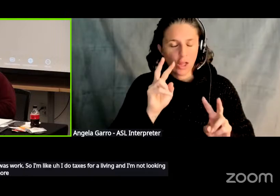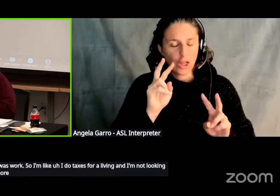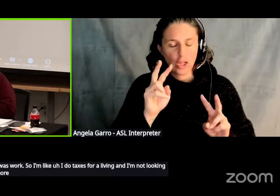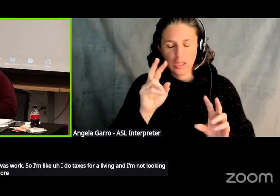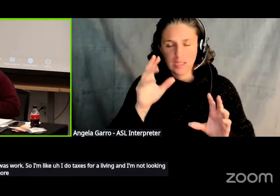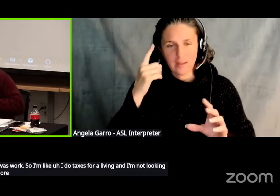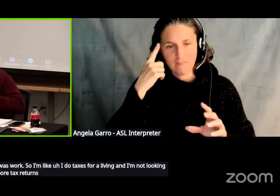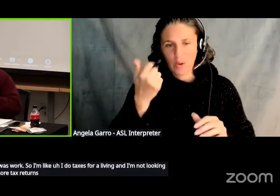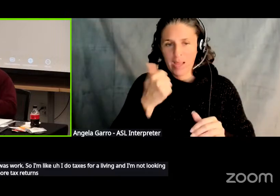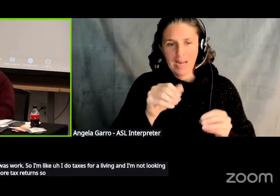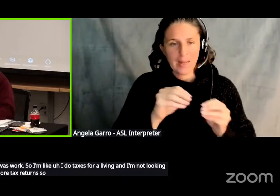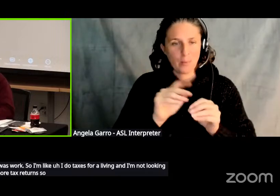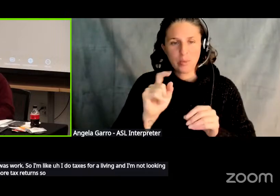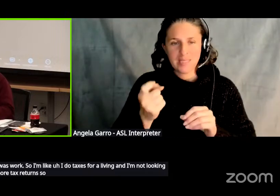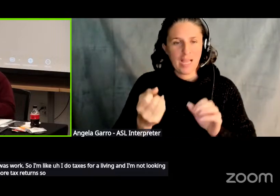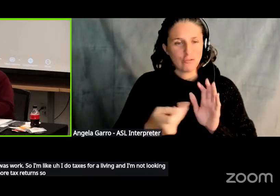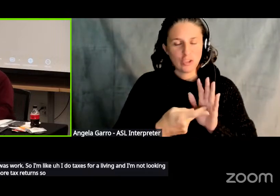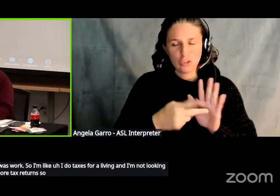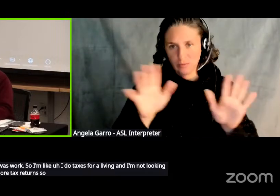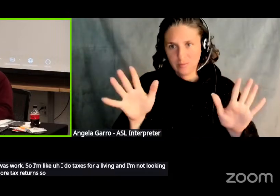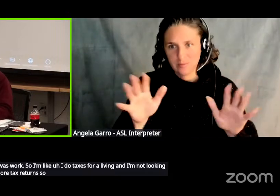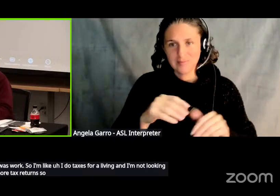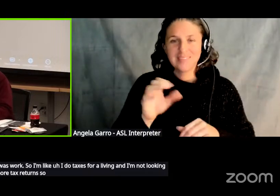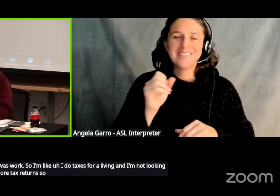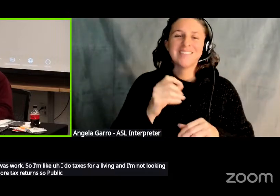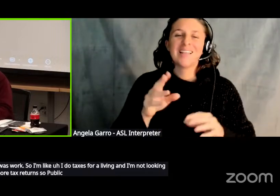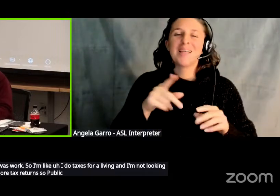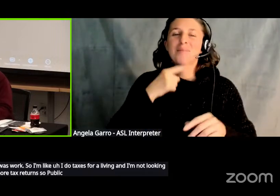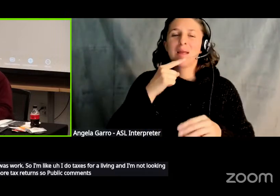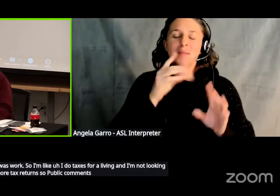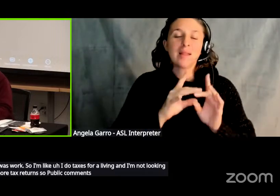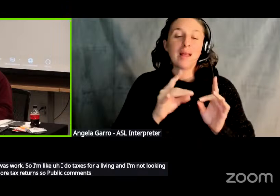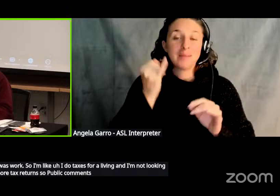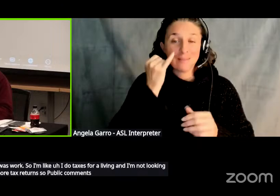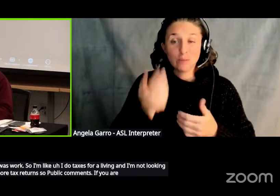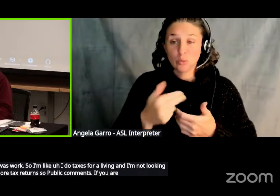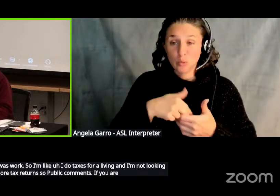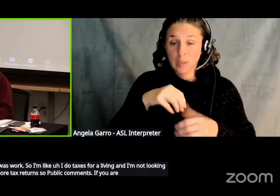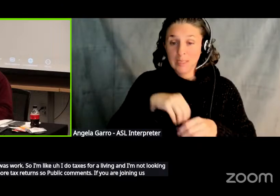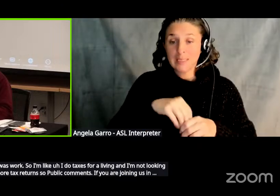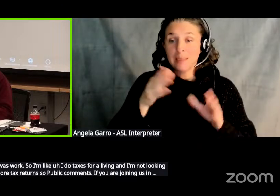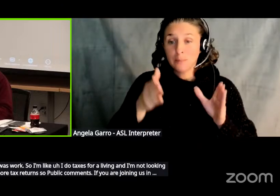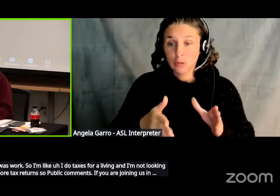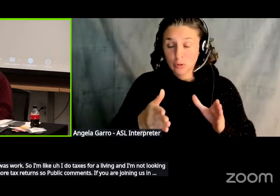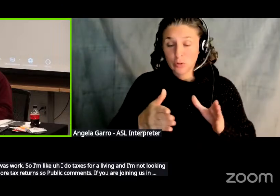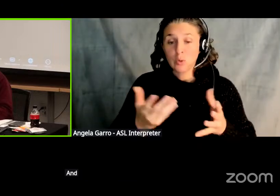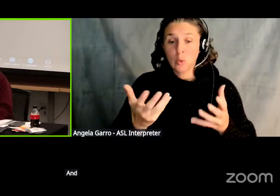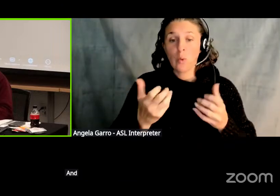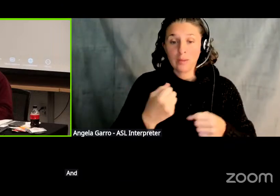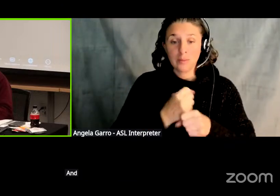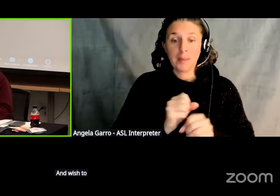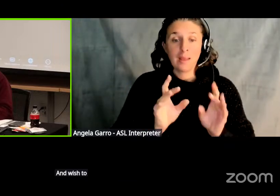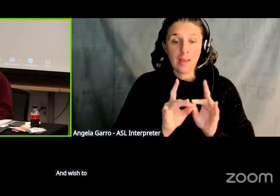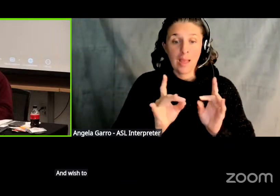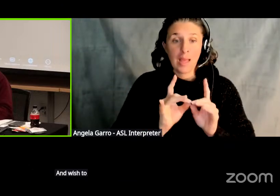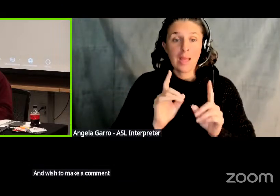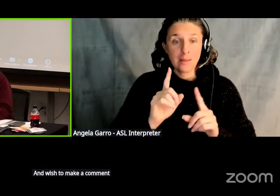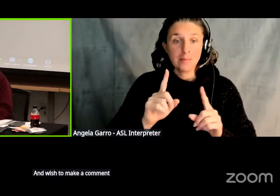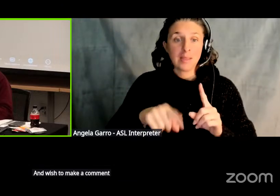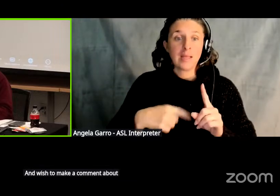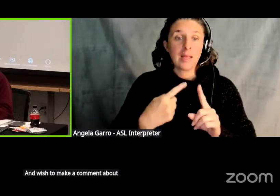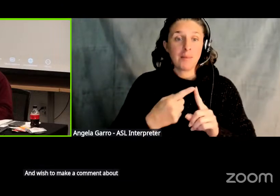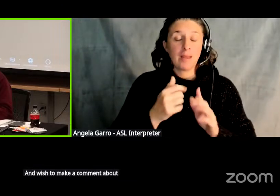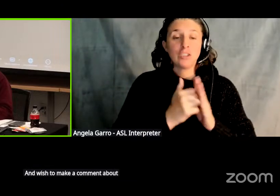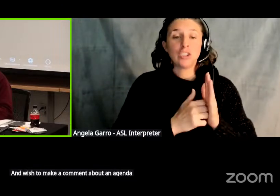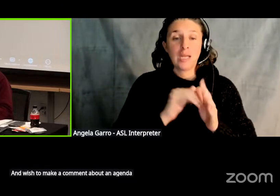So public comments. If you are joining us in person and wish to make a comment about an agenda item